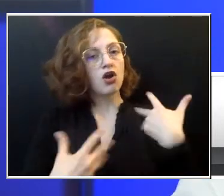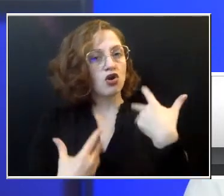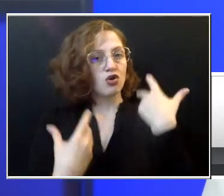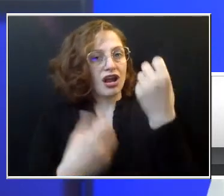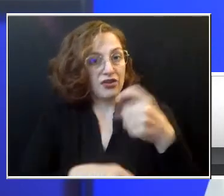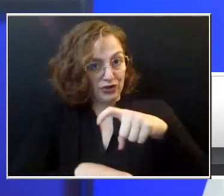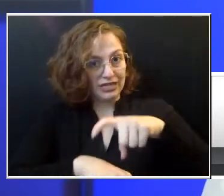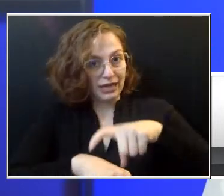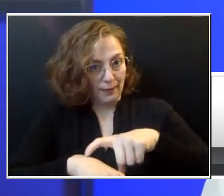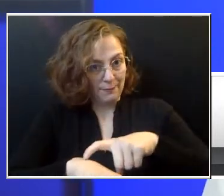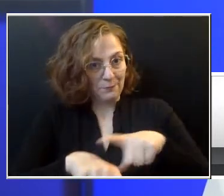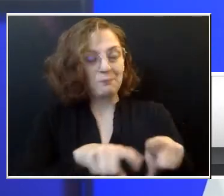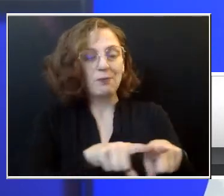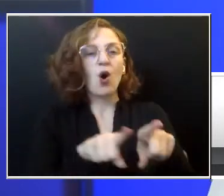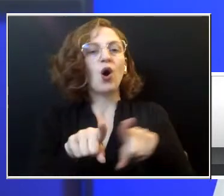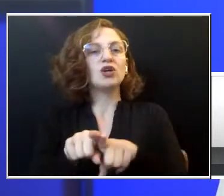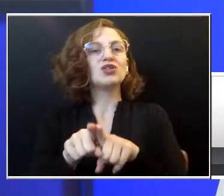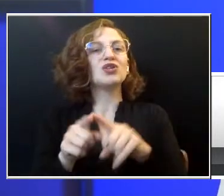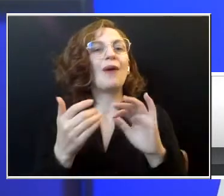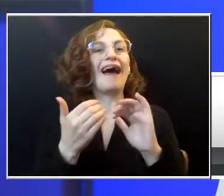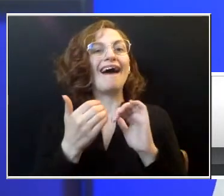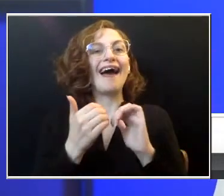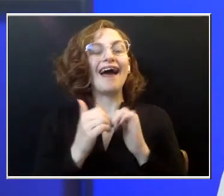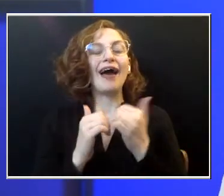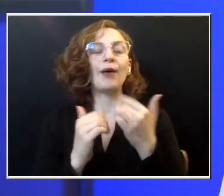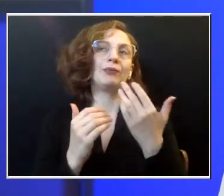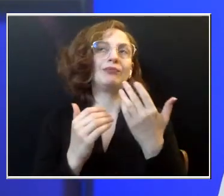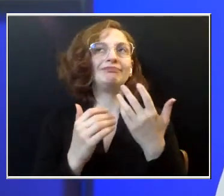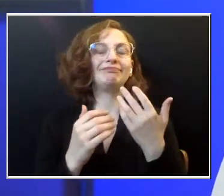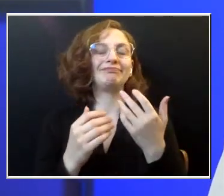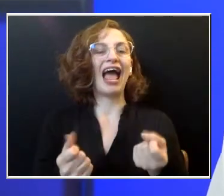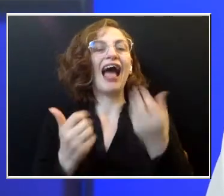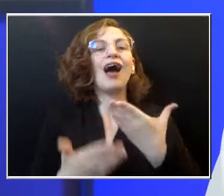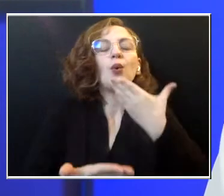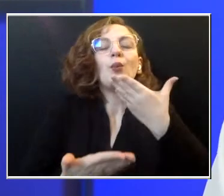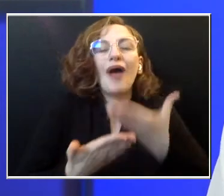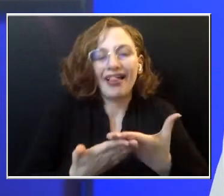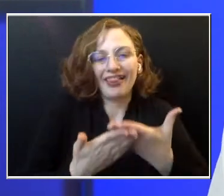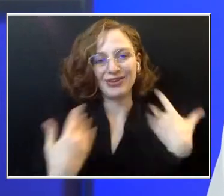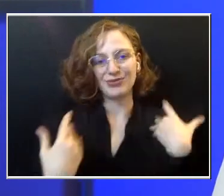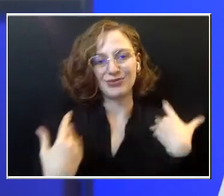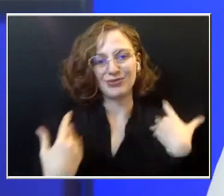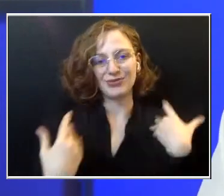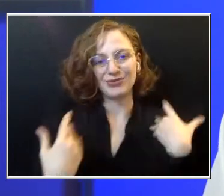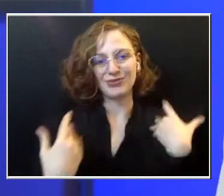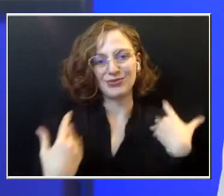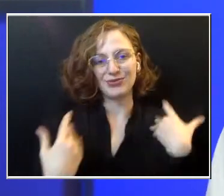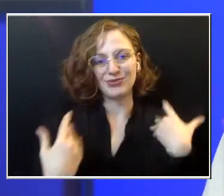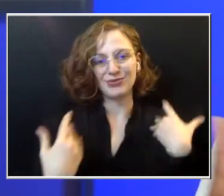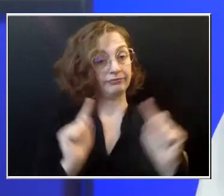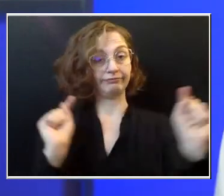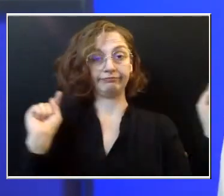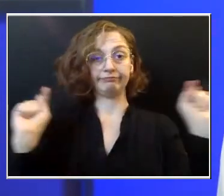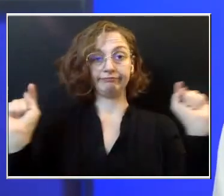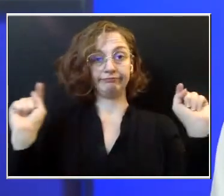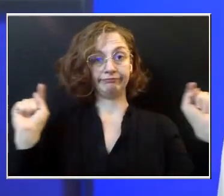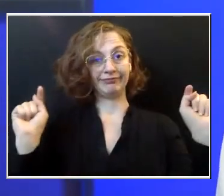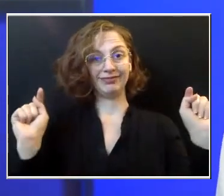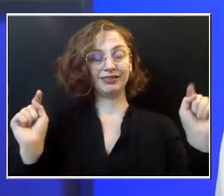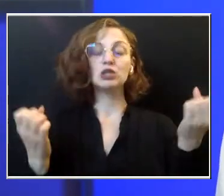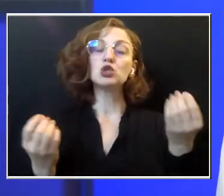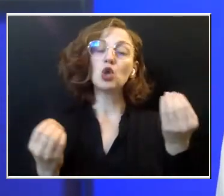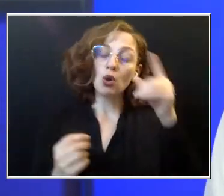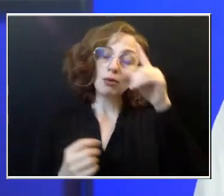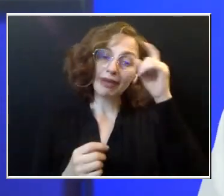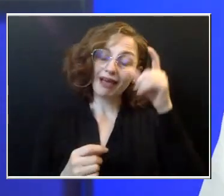of recovery and the fullness and optimization of recovery can be very different. And so Camden being younger, just like Dr. Abraham's